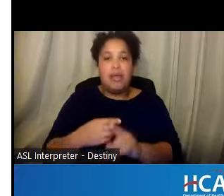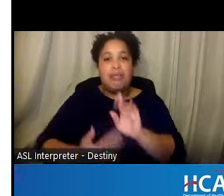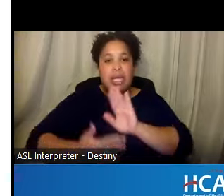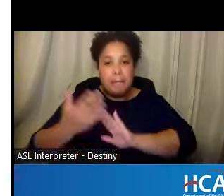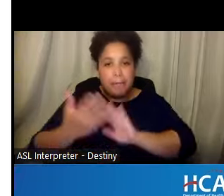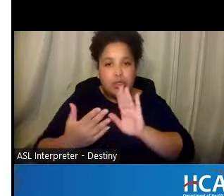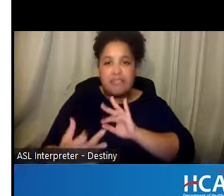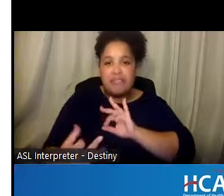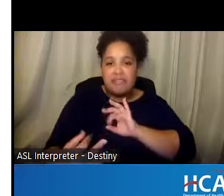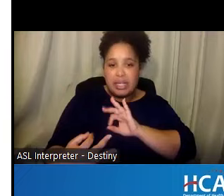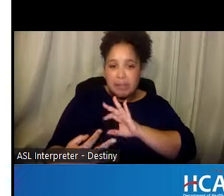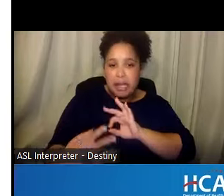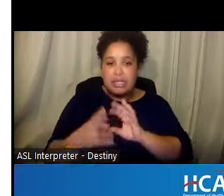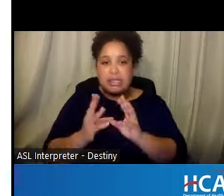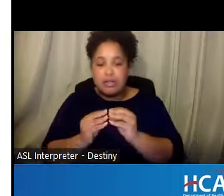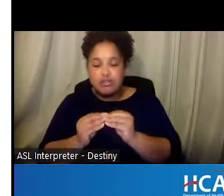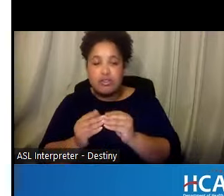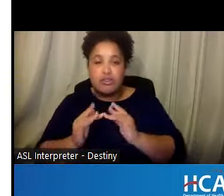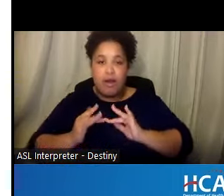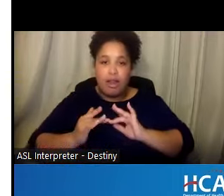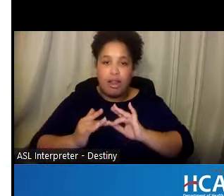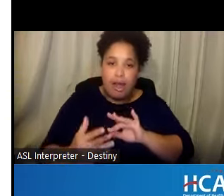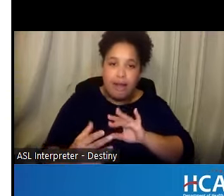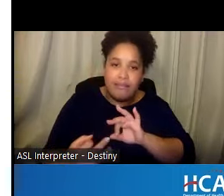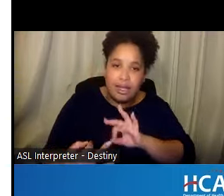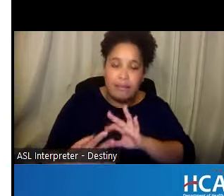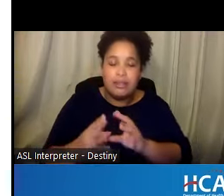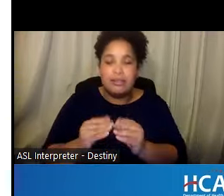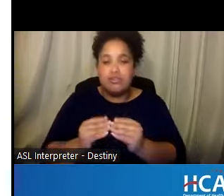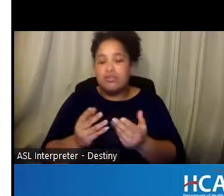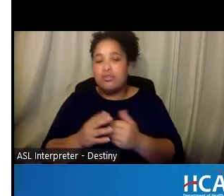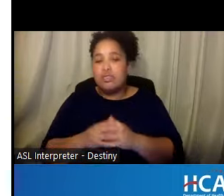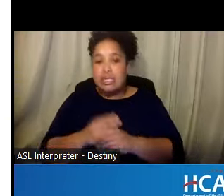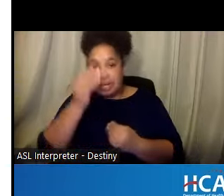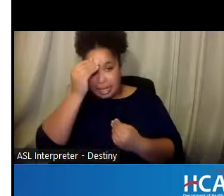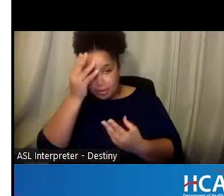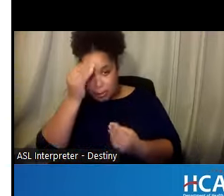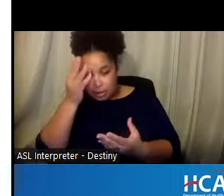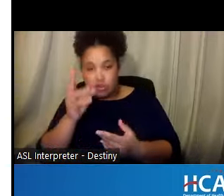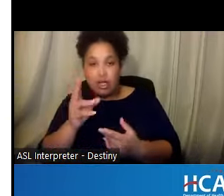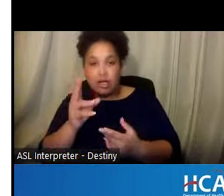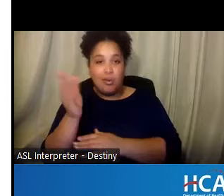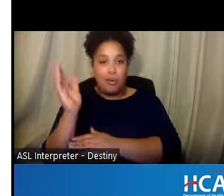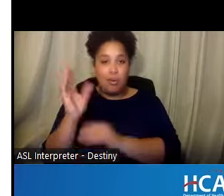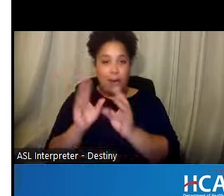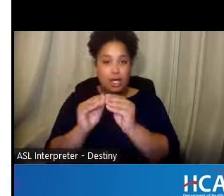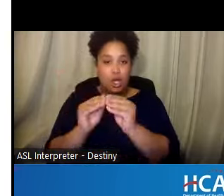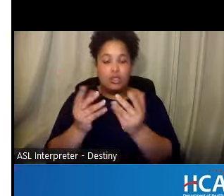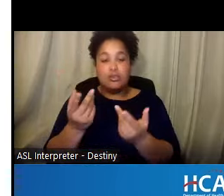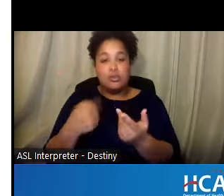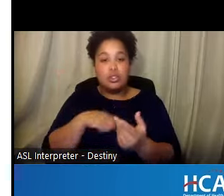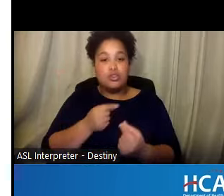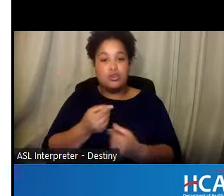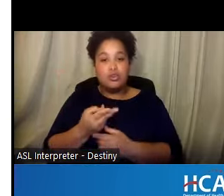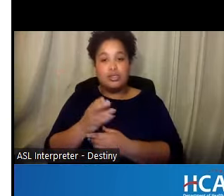in-person feedback sessions, online feedback sessions, and then informational webinars where we, HCI, are